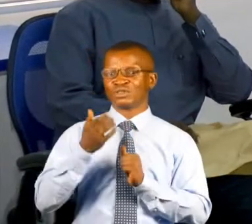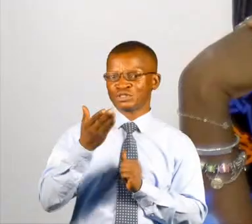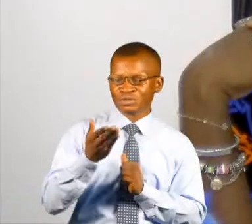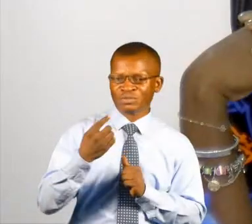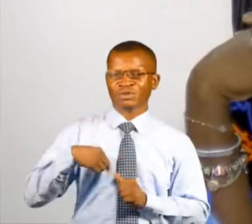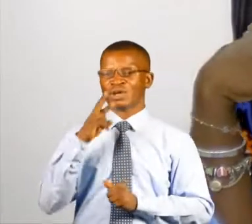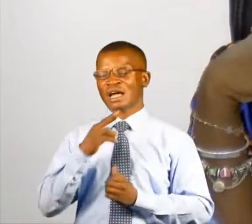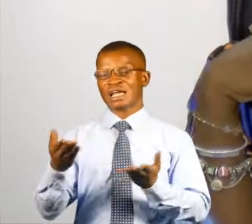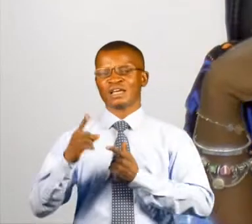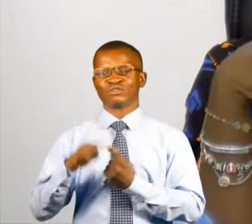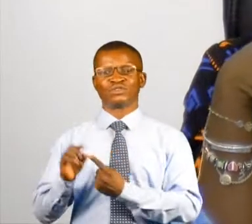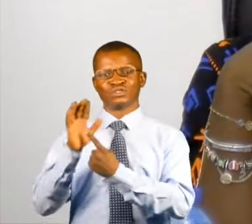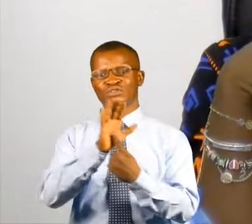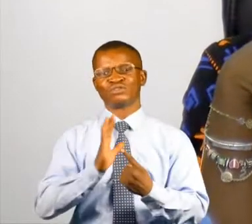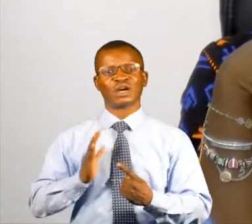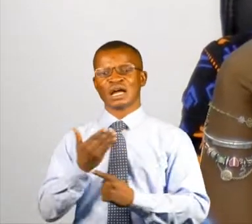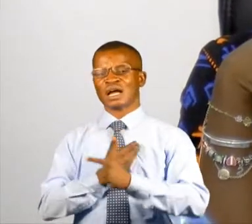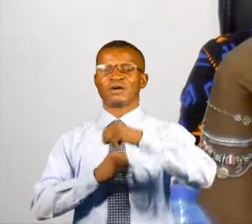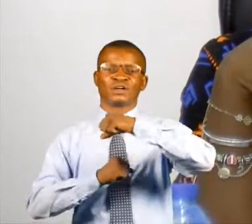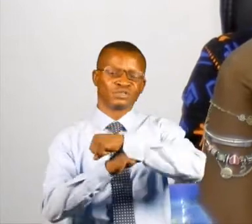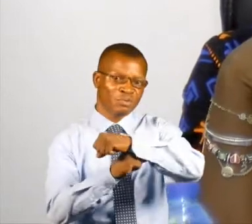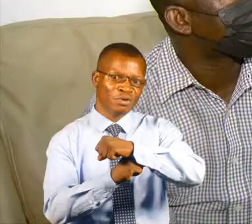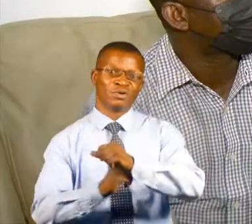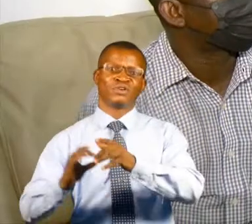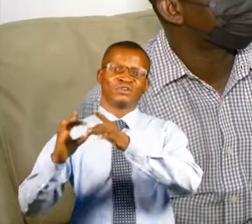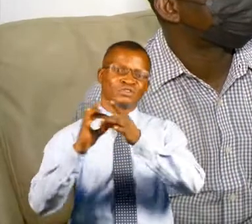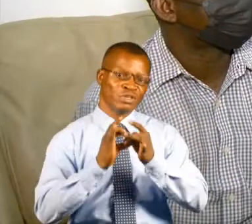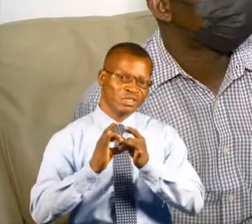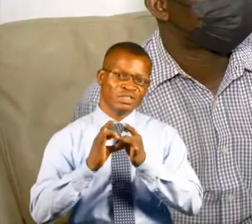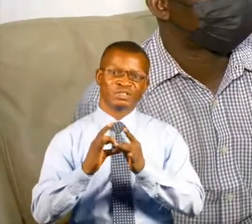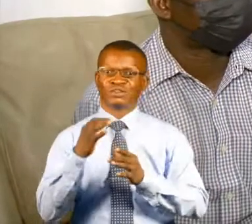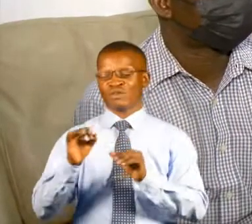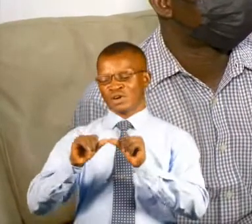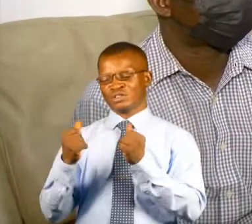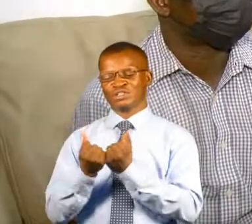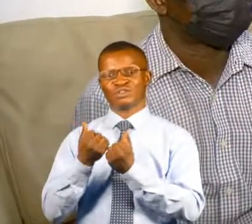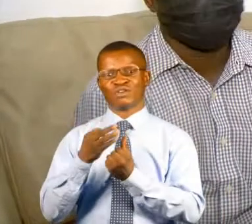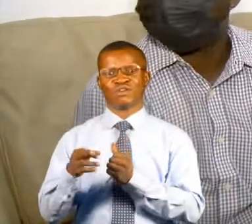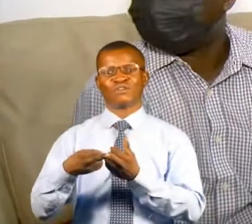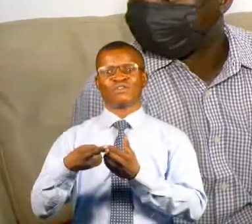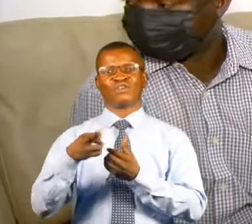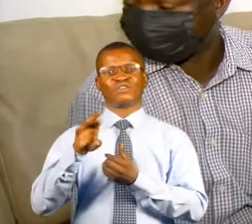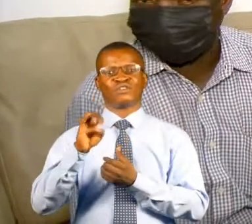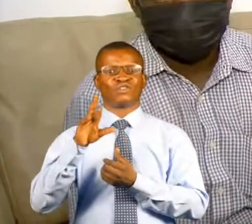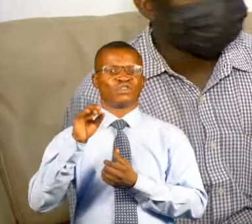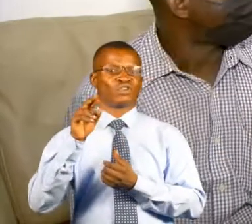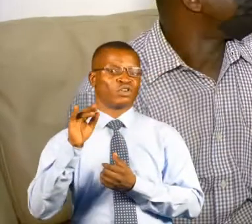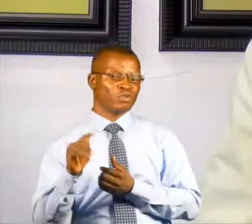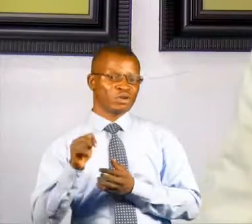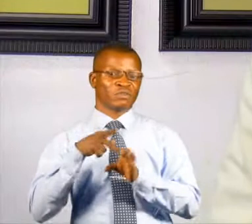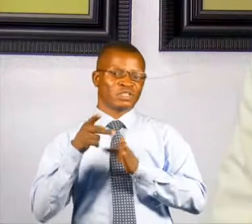you. We are here to show you our solidarity and unity of the Association of Ikulu Professionals at